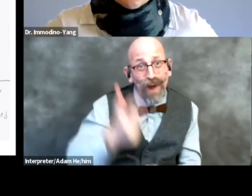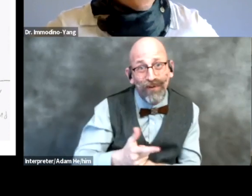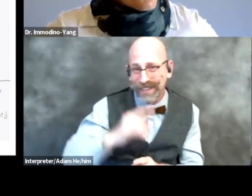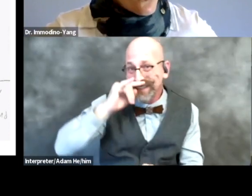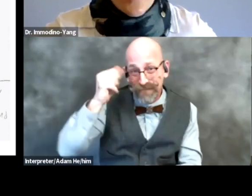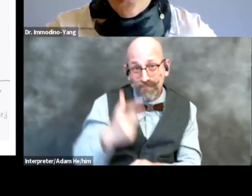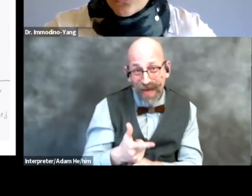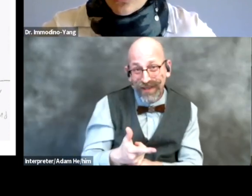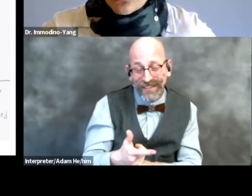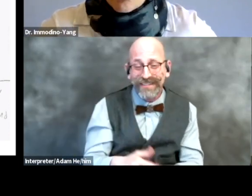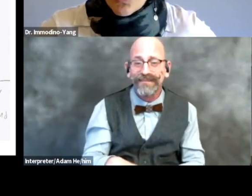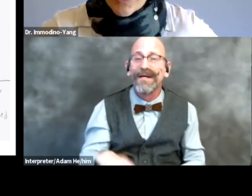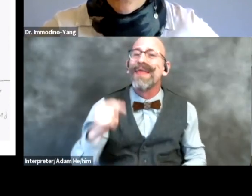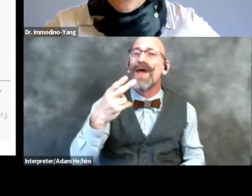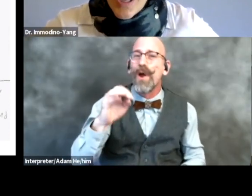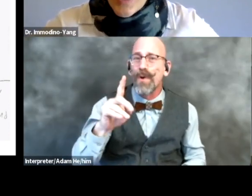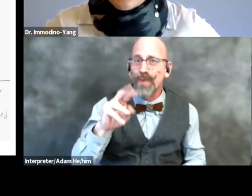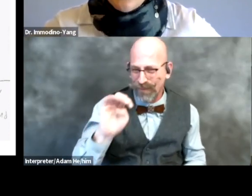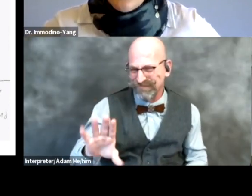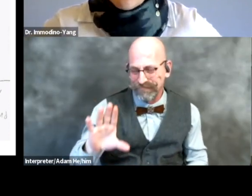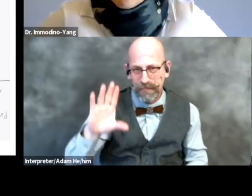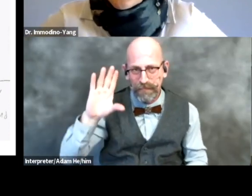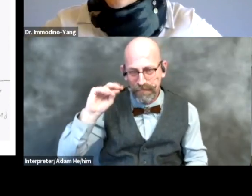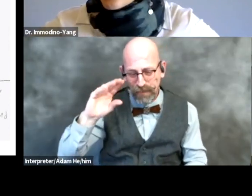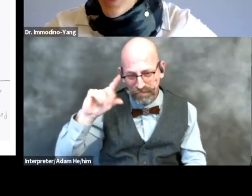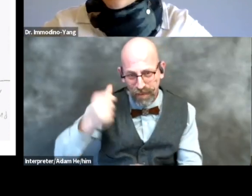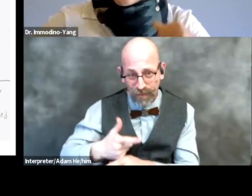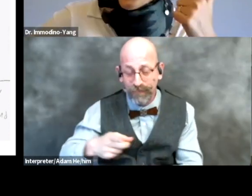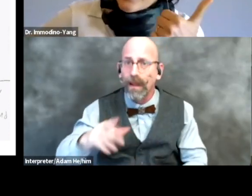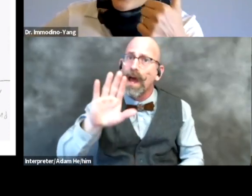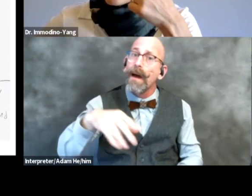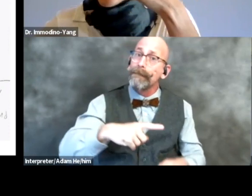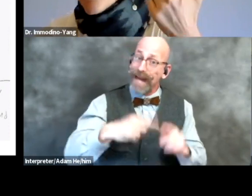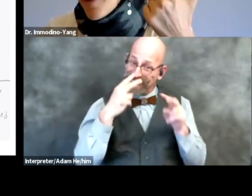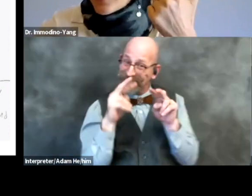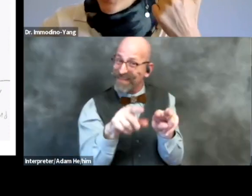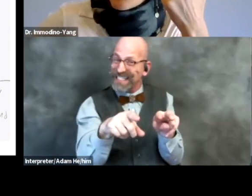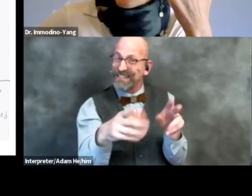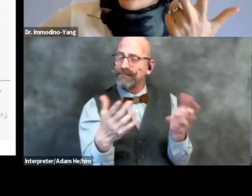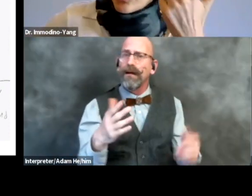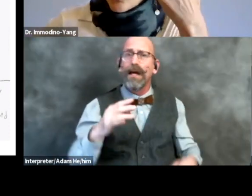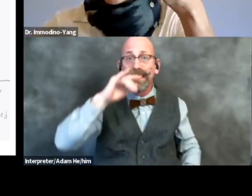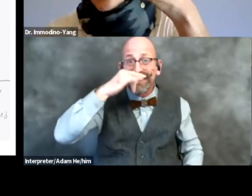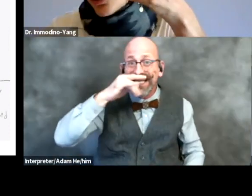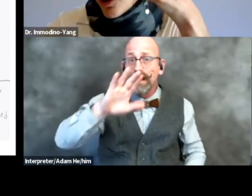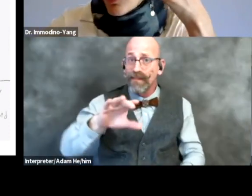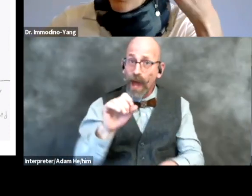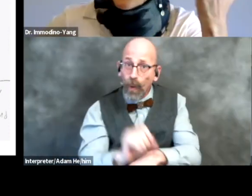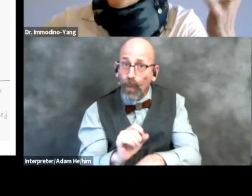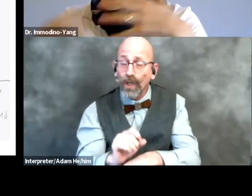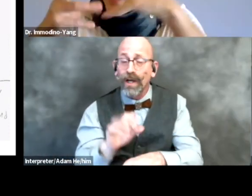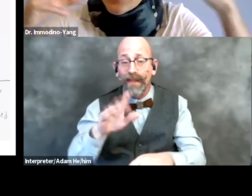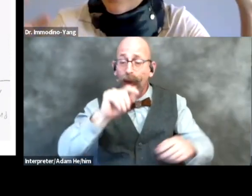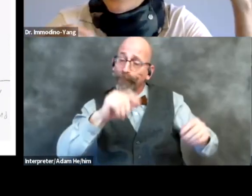I mean of the ways that children's work is not, and thinking is not, cognitive, affective, cultural,